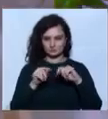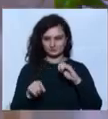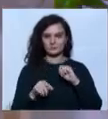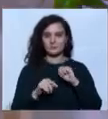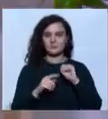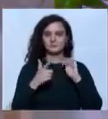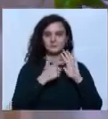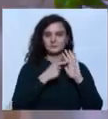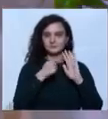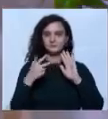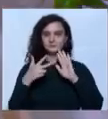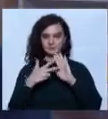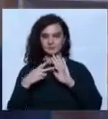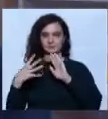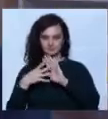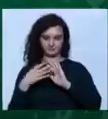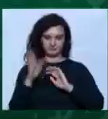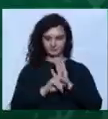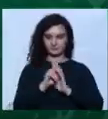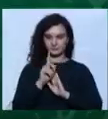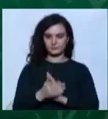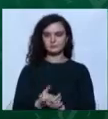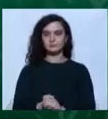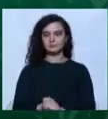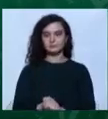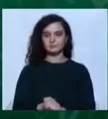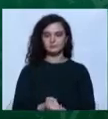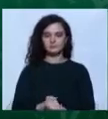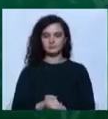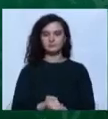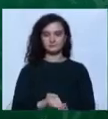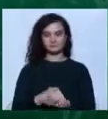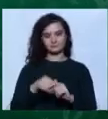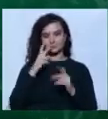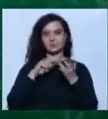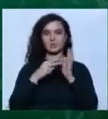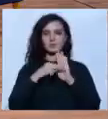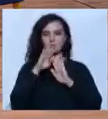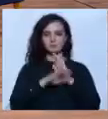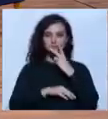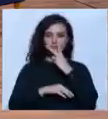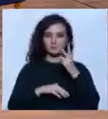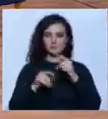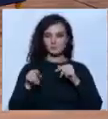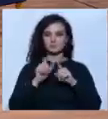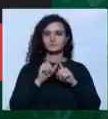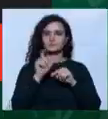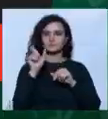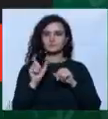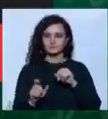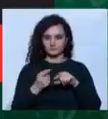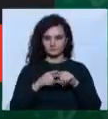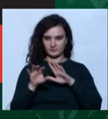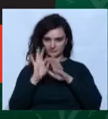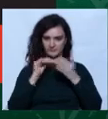7, 8, and 9. Let's begin. Let's look at the agenda today. We will look at the vocabulary that we have